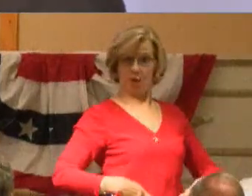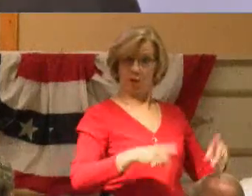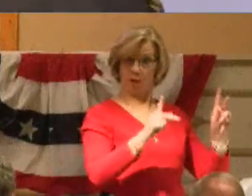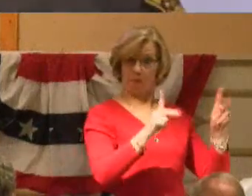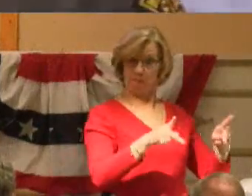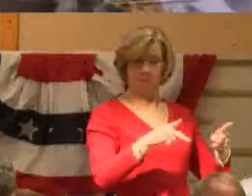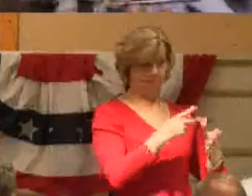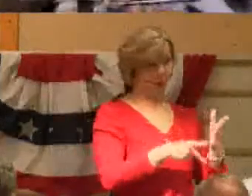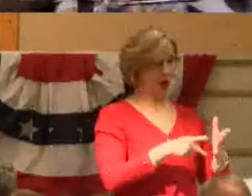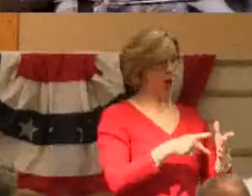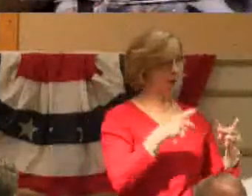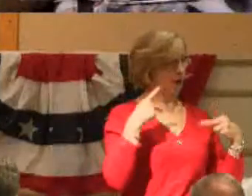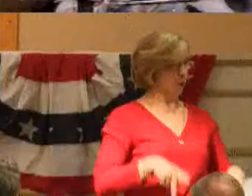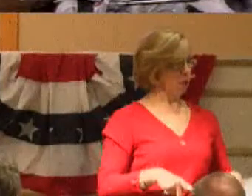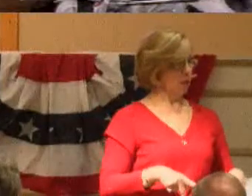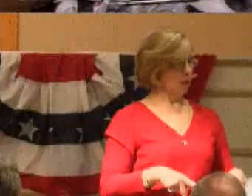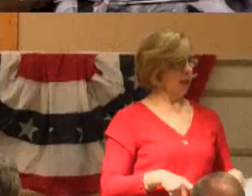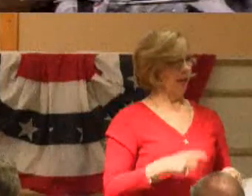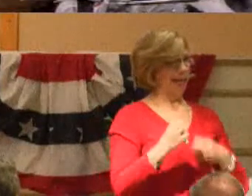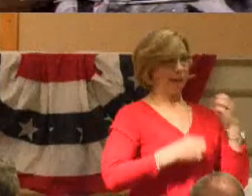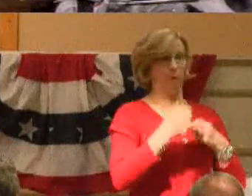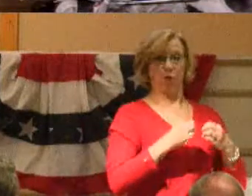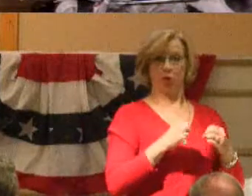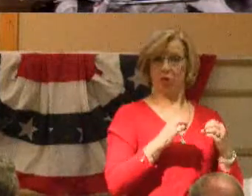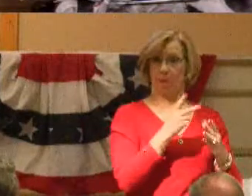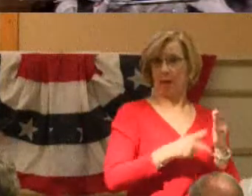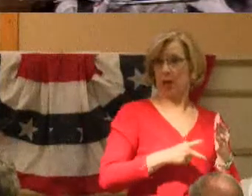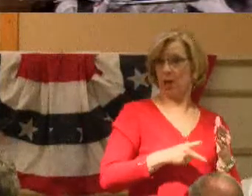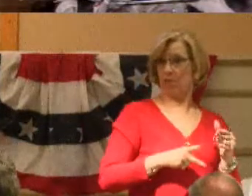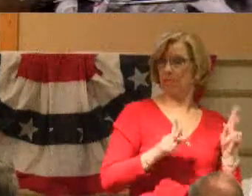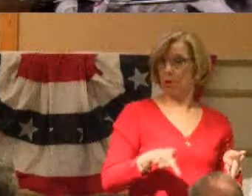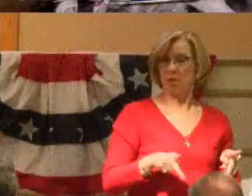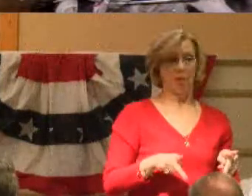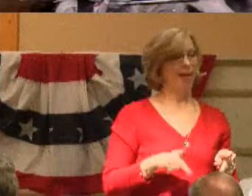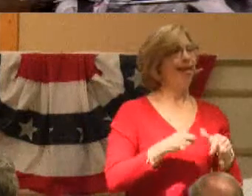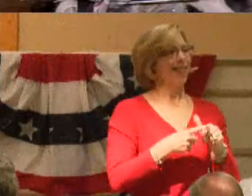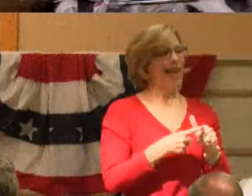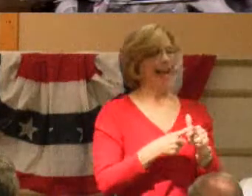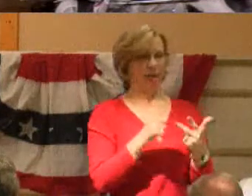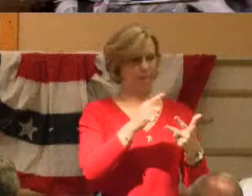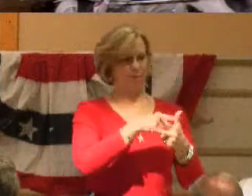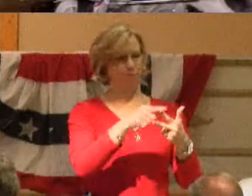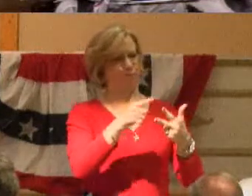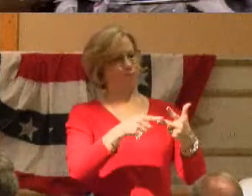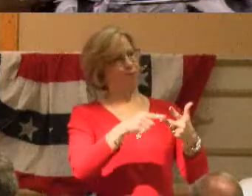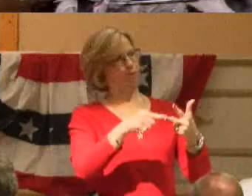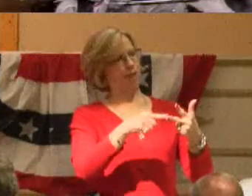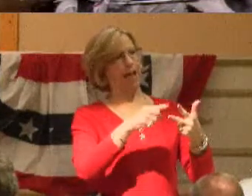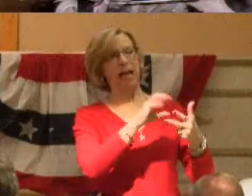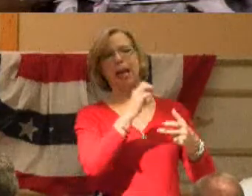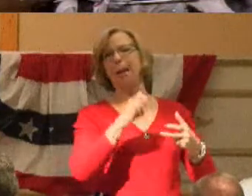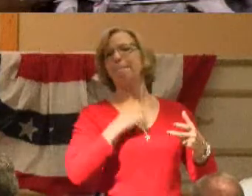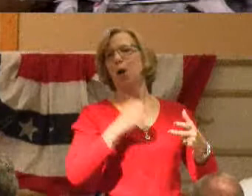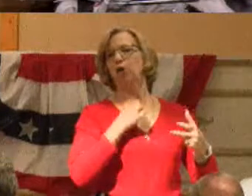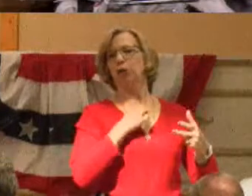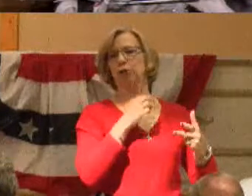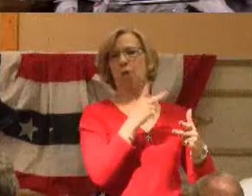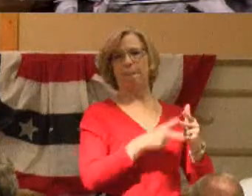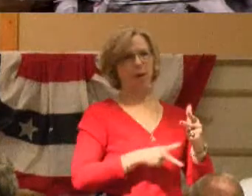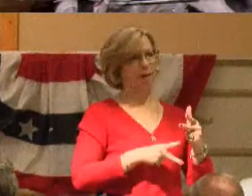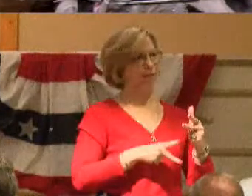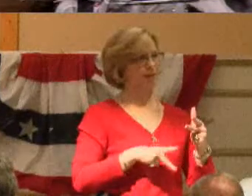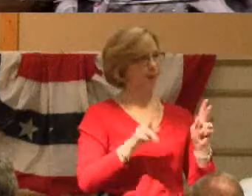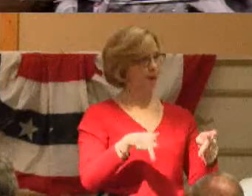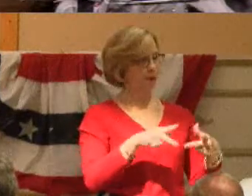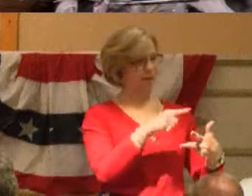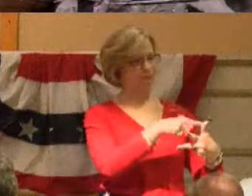person, you have the emotional part of the person, and you also have the spiritual part of the person. Now, if you're a supervisor